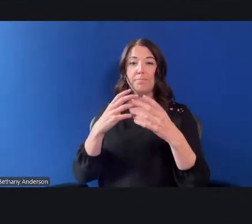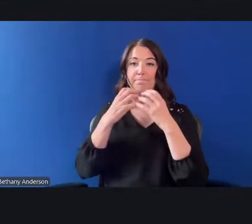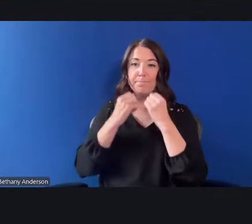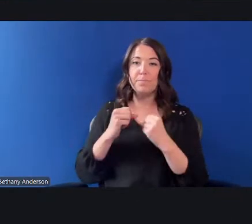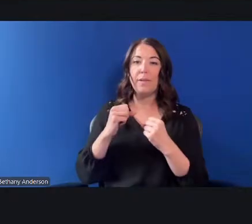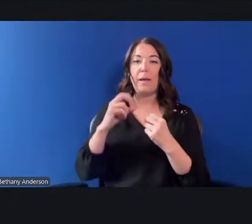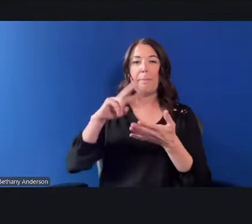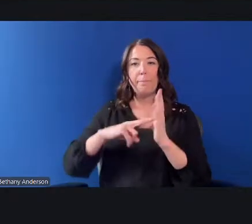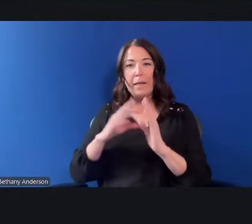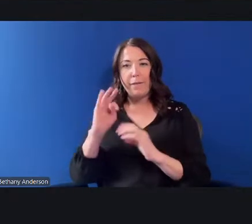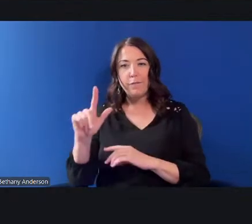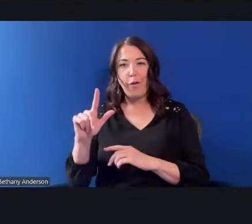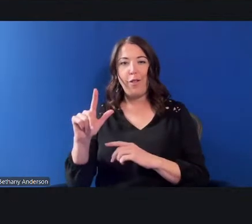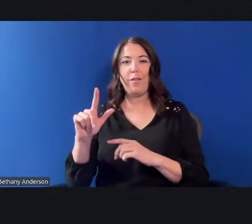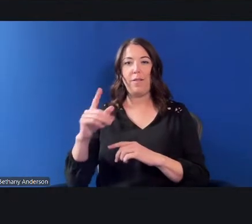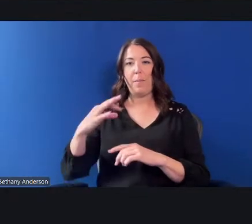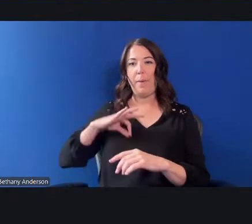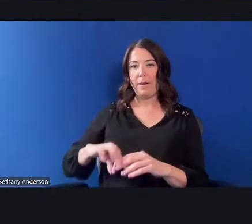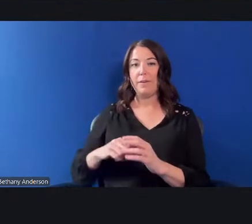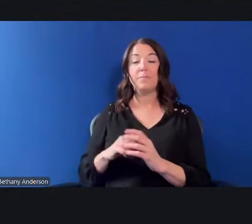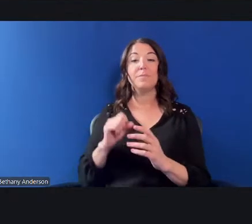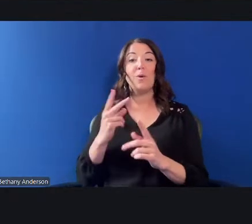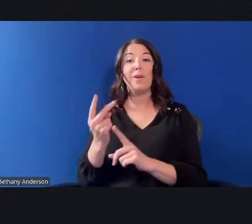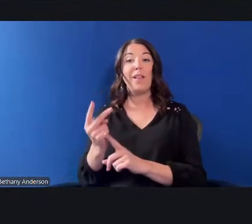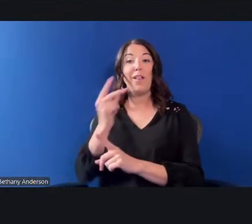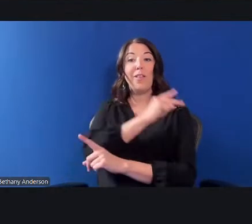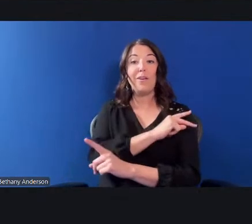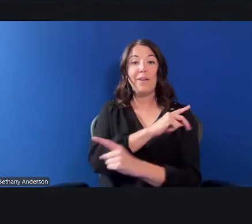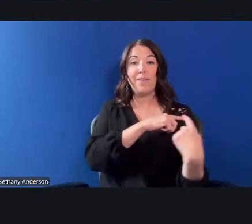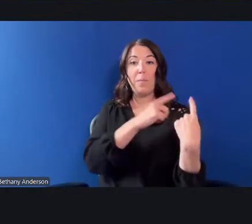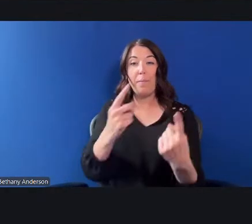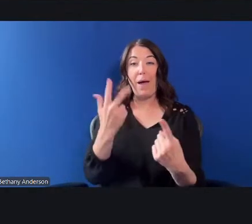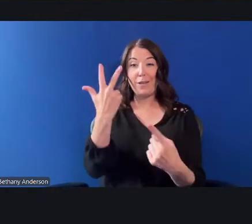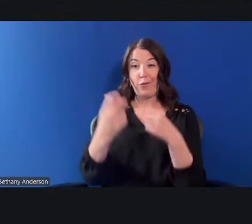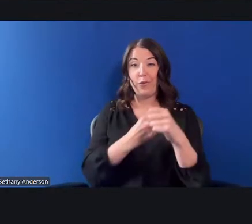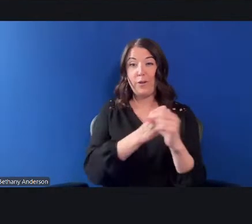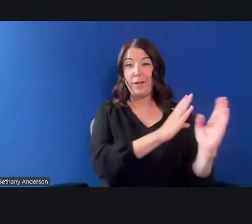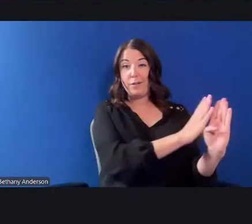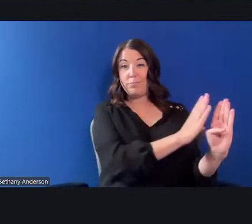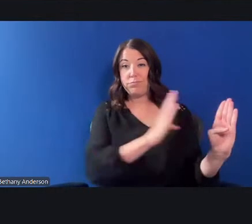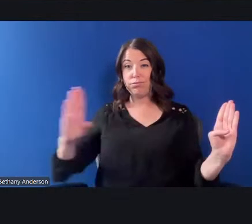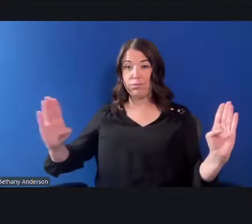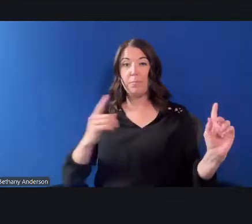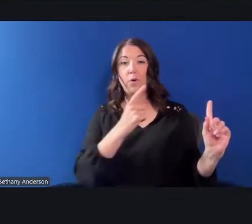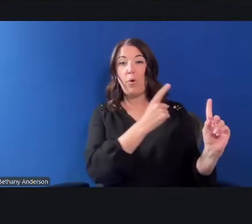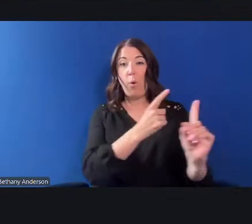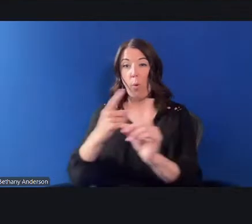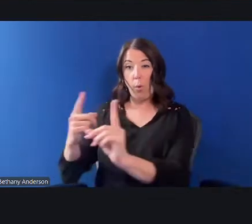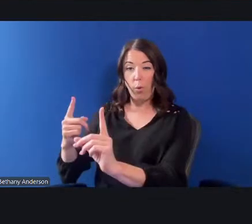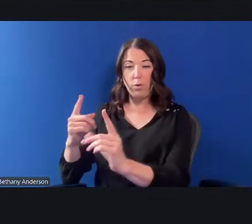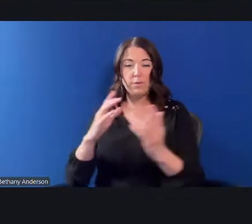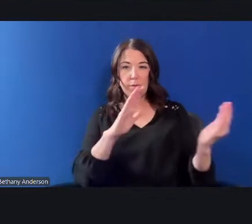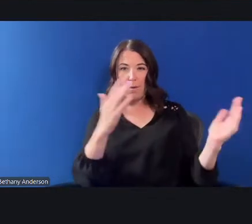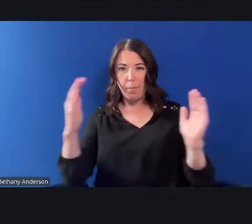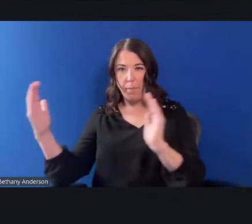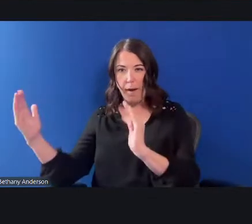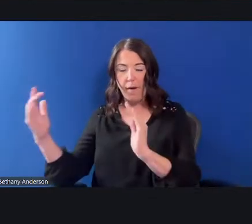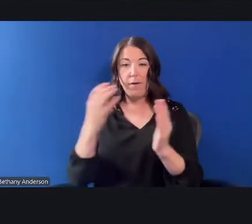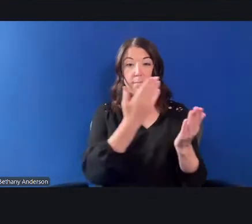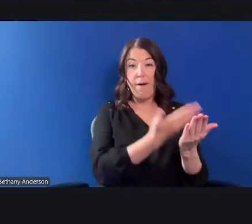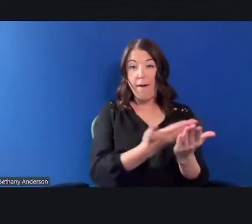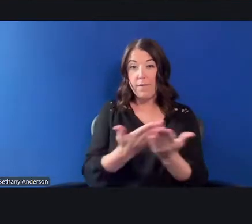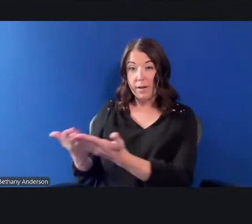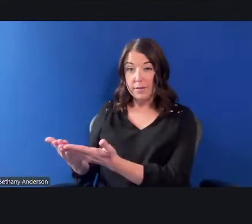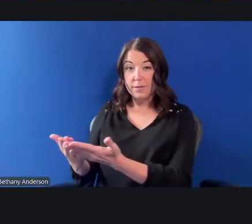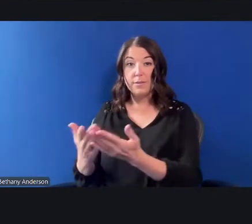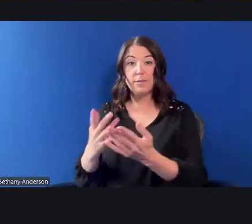looking at the previous 3 years worth of IEP goals and evidence of whether those goals are being met.